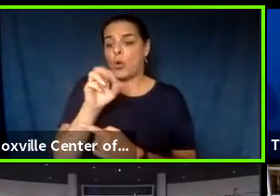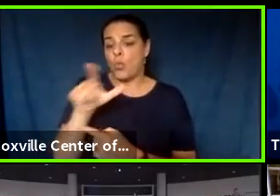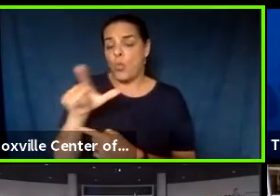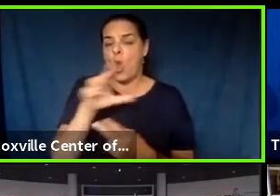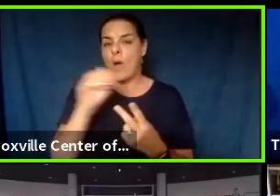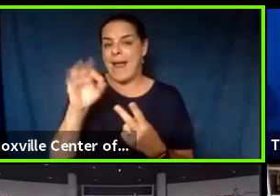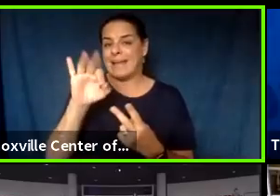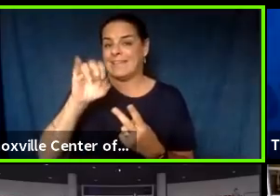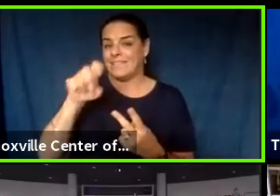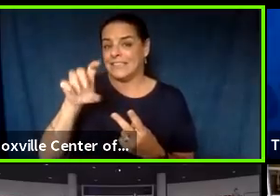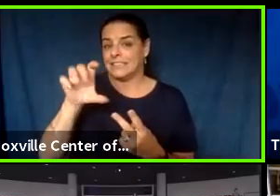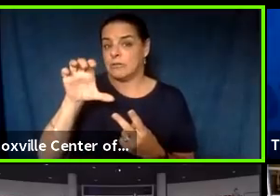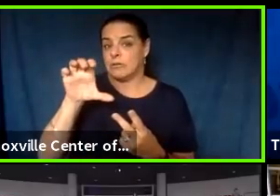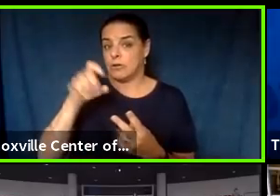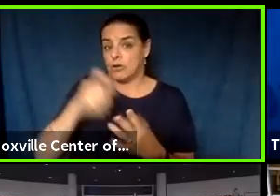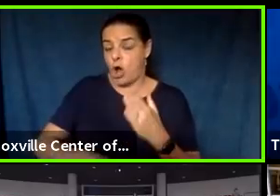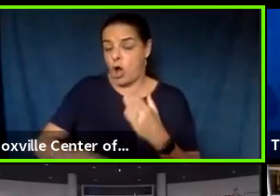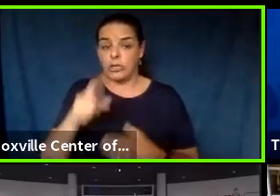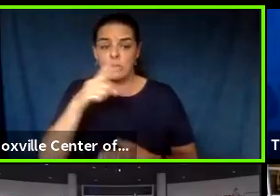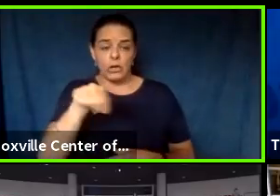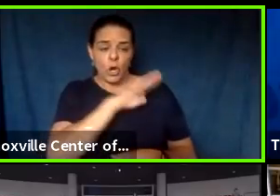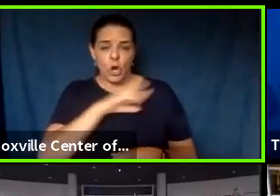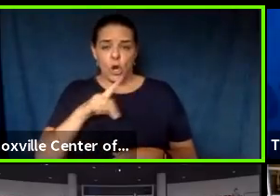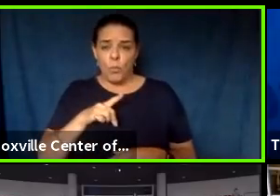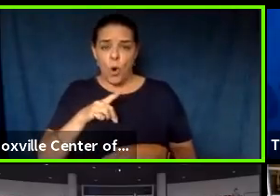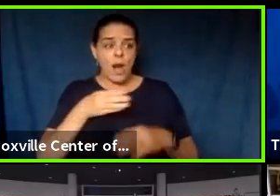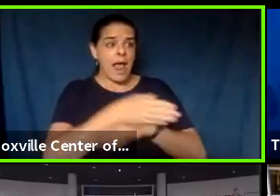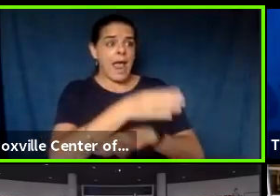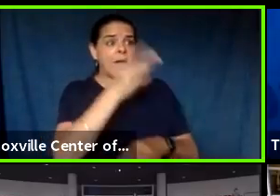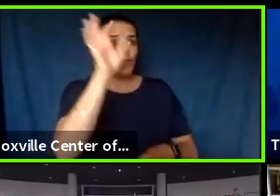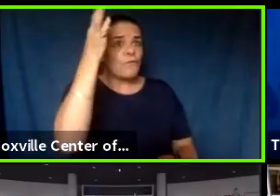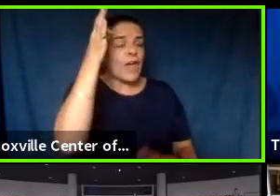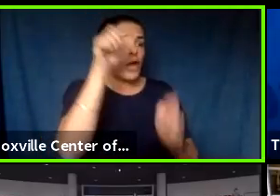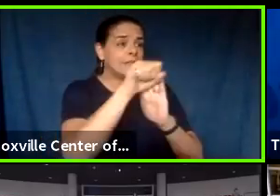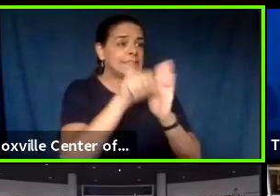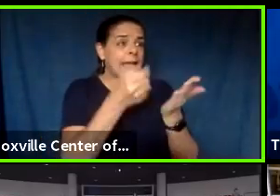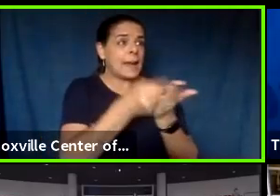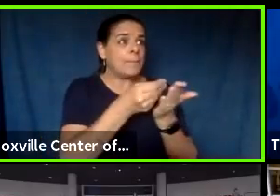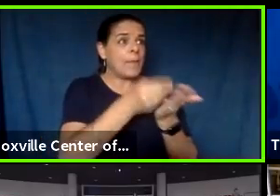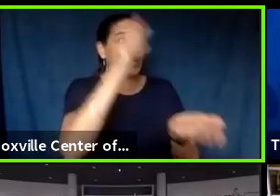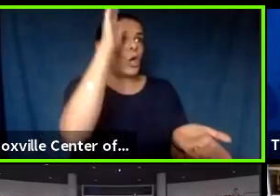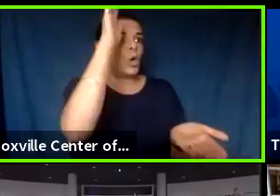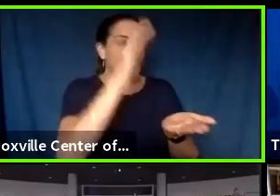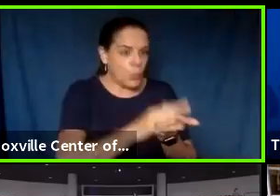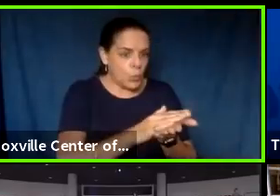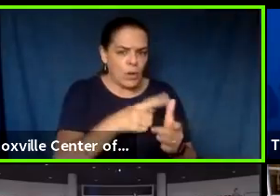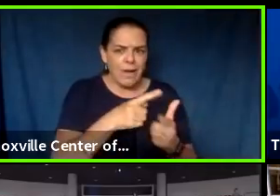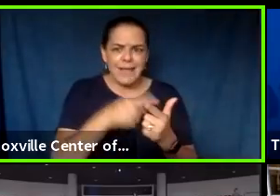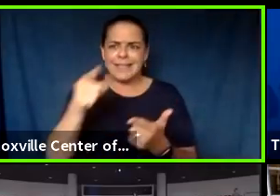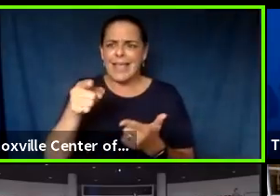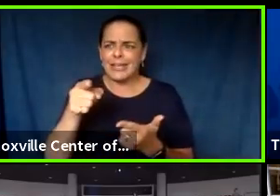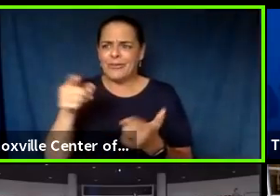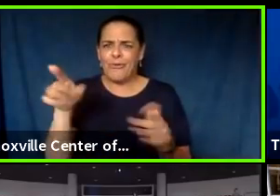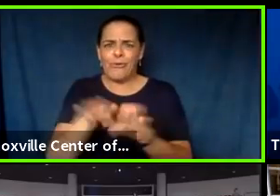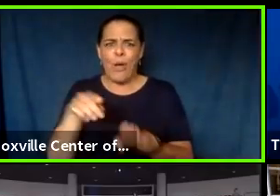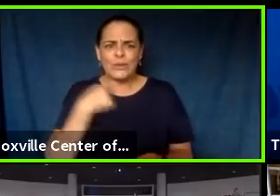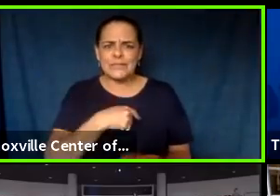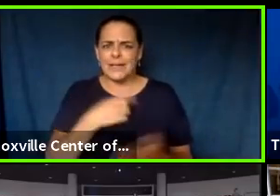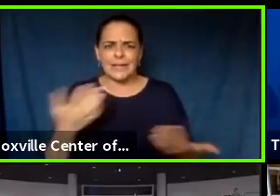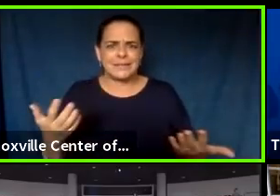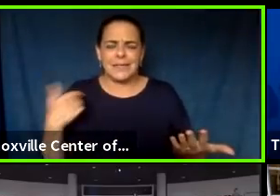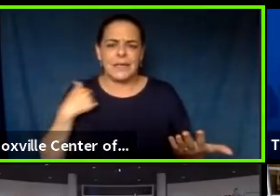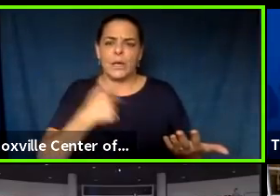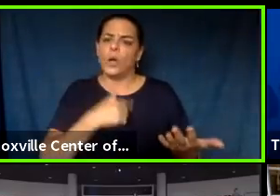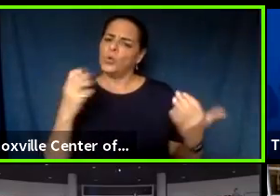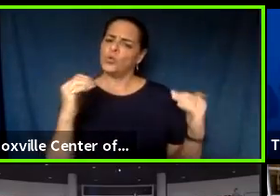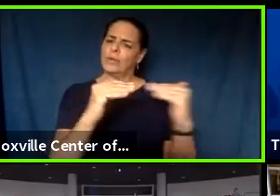us right after we've used all our federal and state aid that was available back in March. All we ask for is an even playing field.